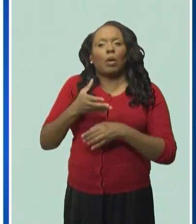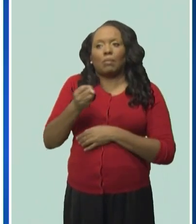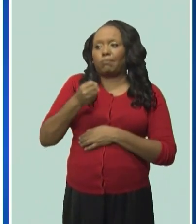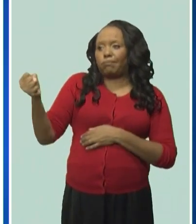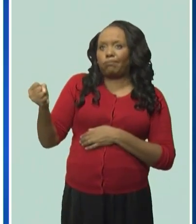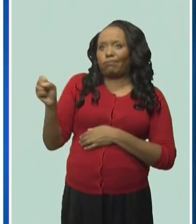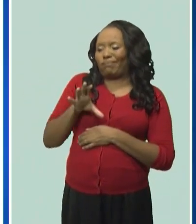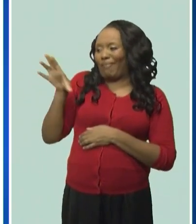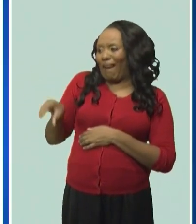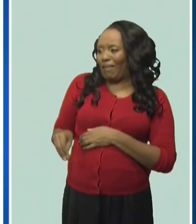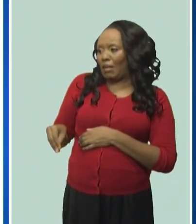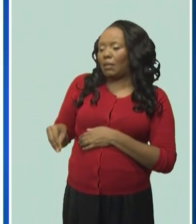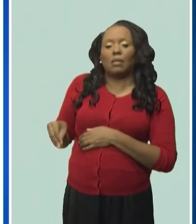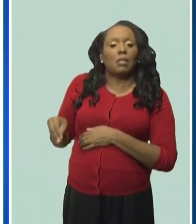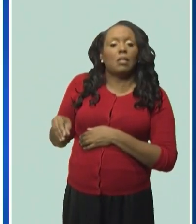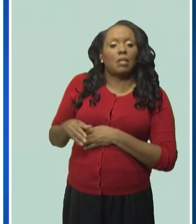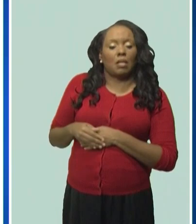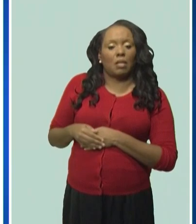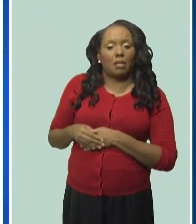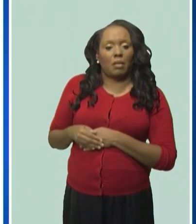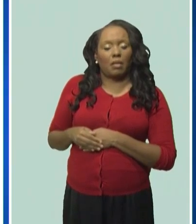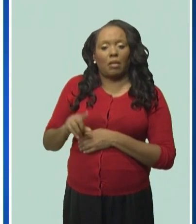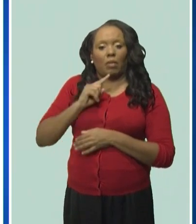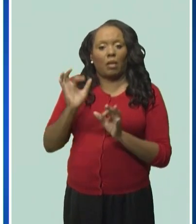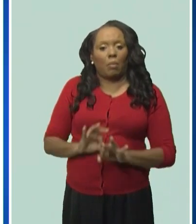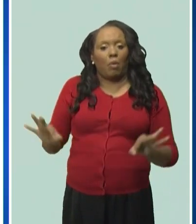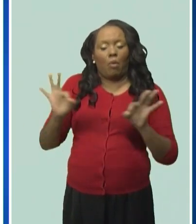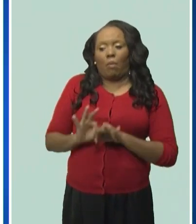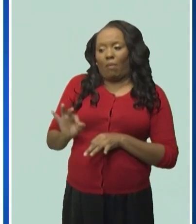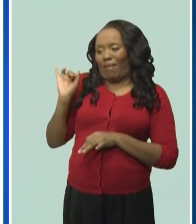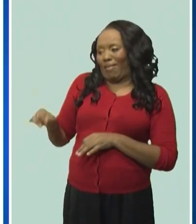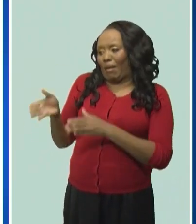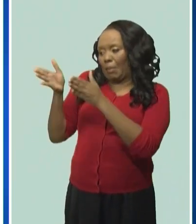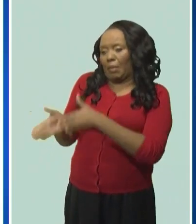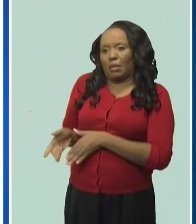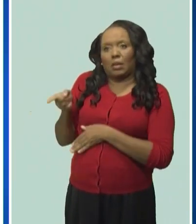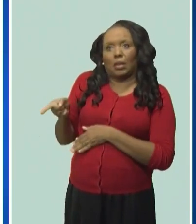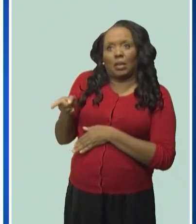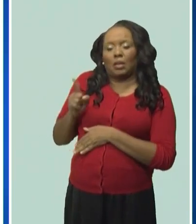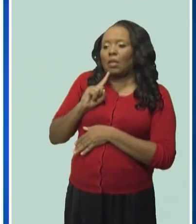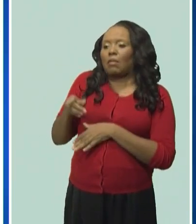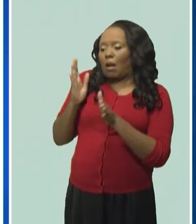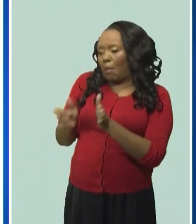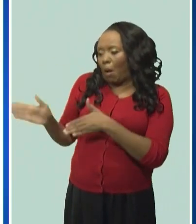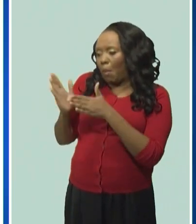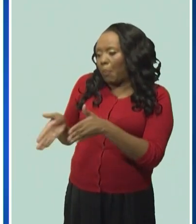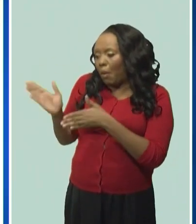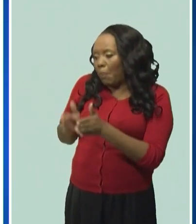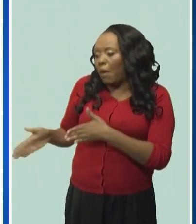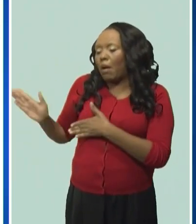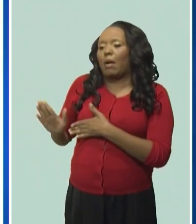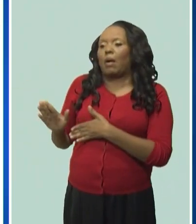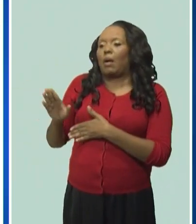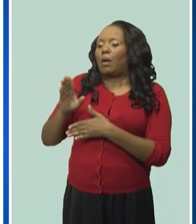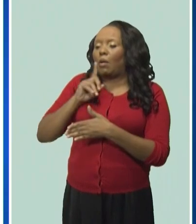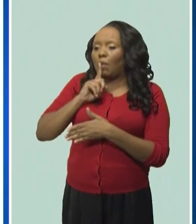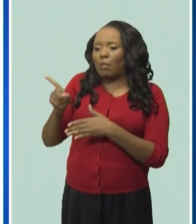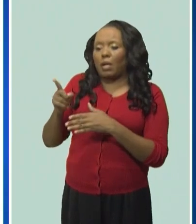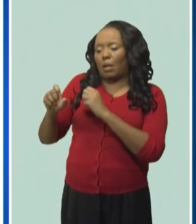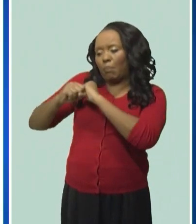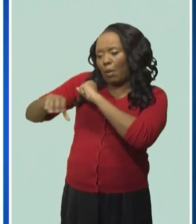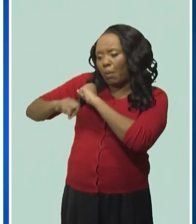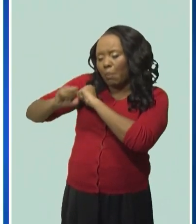we do so in order to have a person on the ground coordinating and driving the behind the gateway